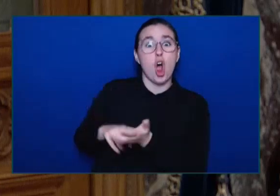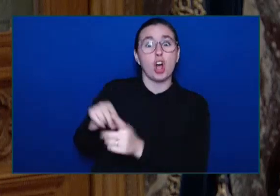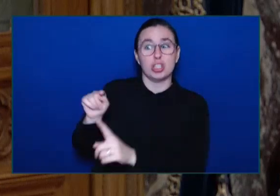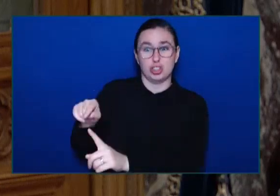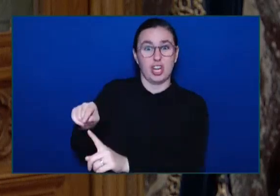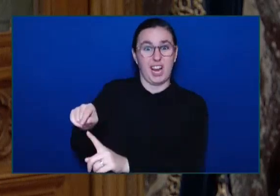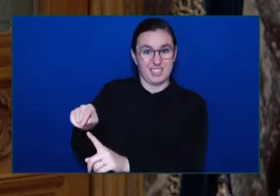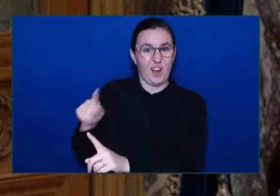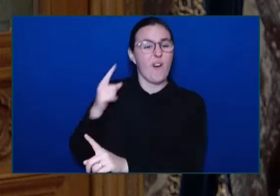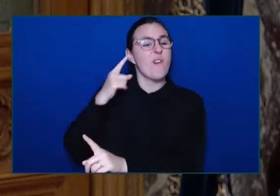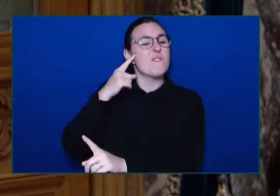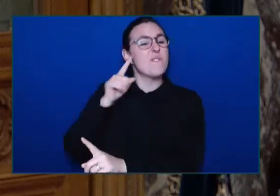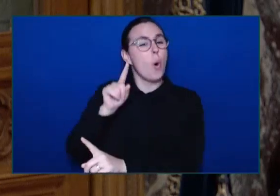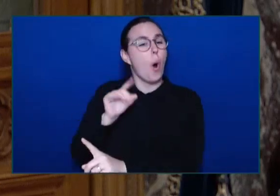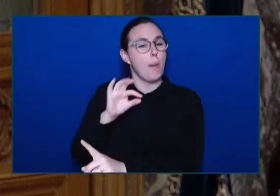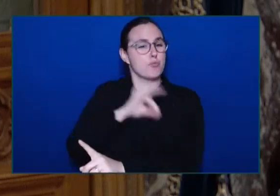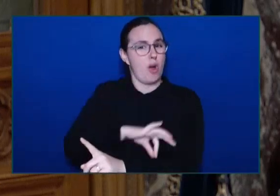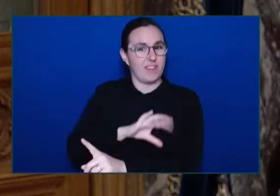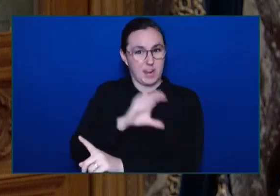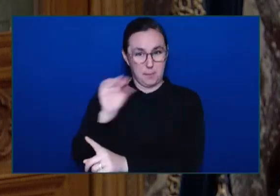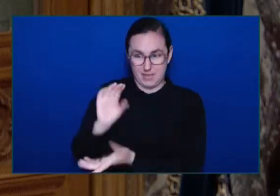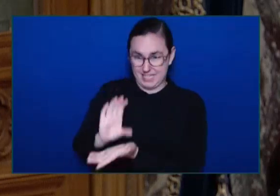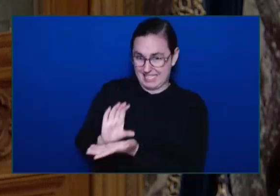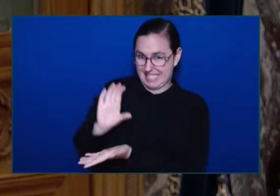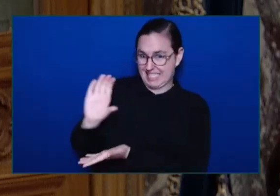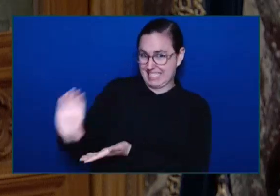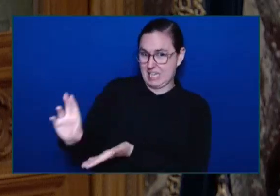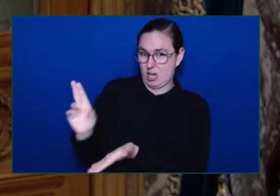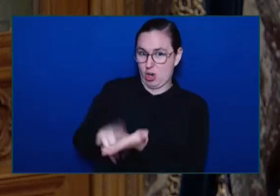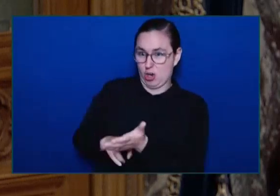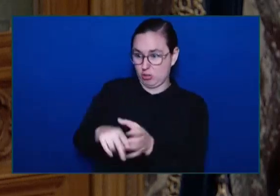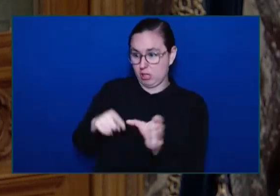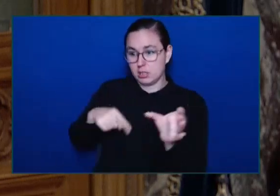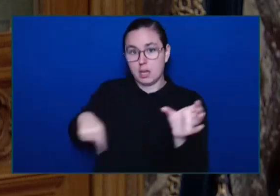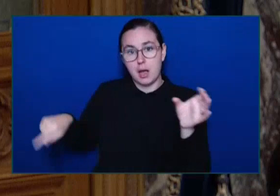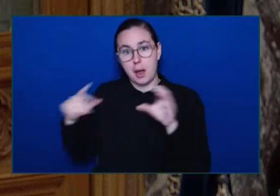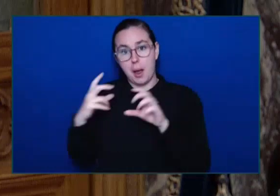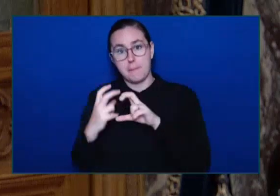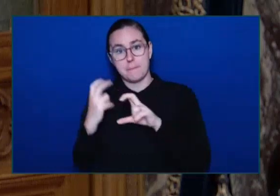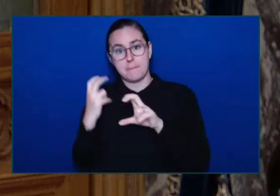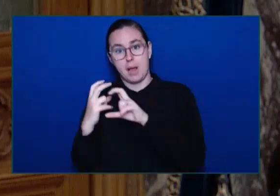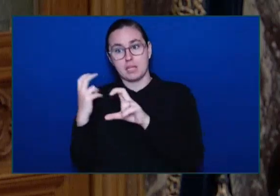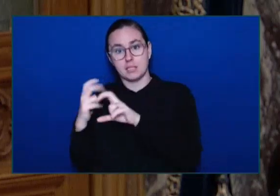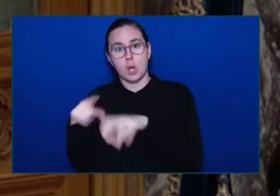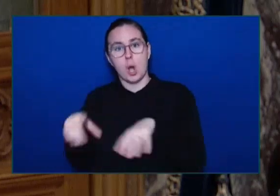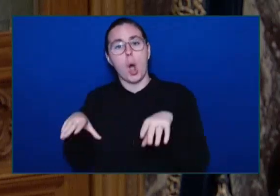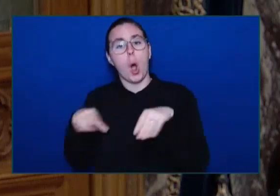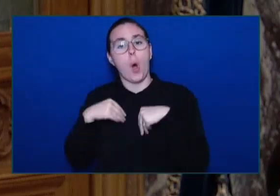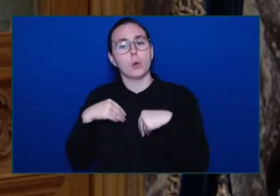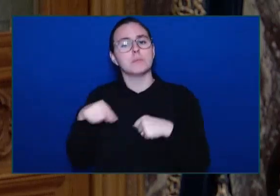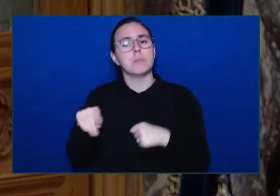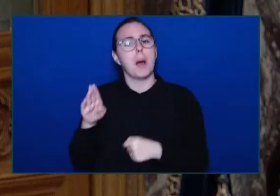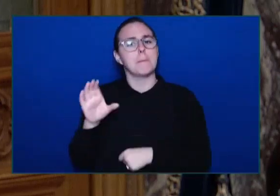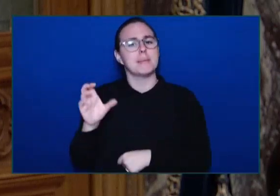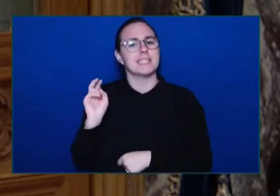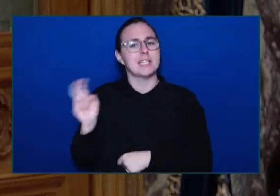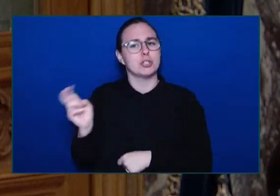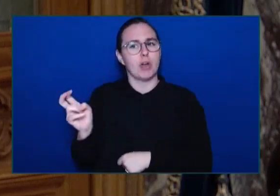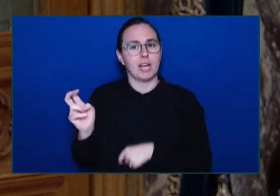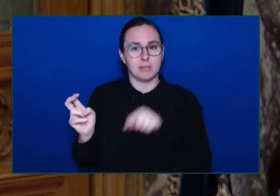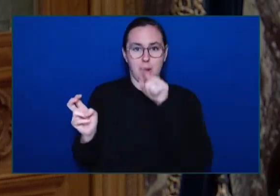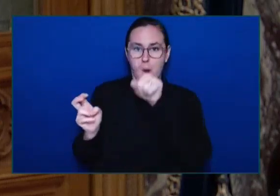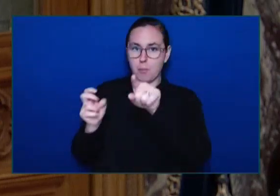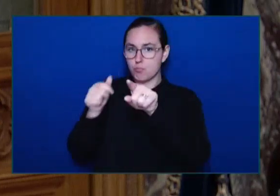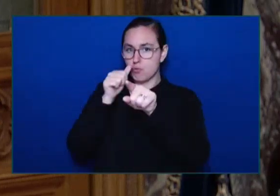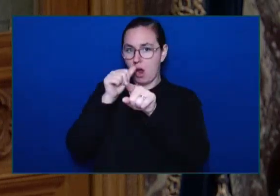by BC Transit, they are operated by a private company, and that company is nickel and diming its workers. The